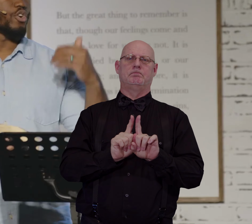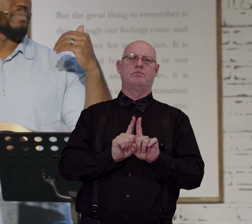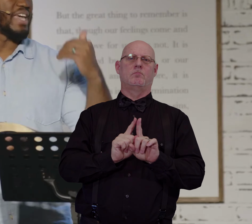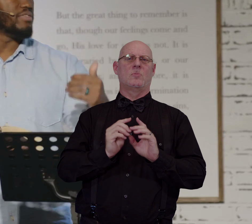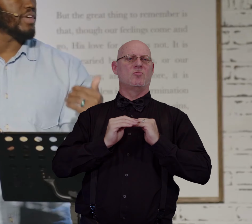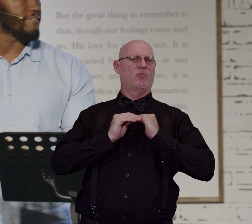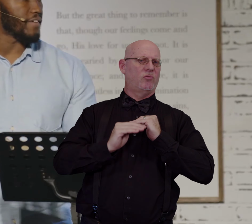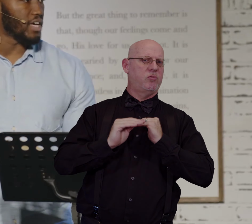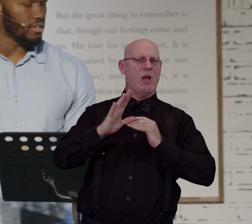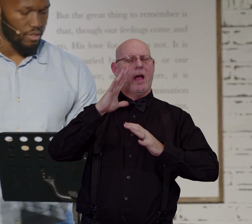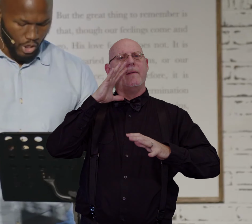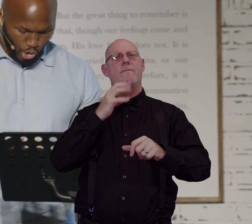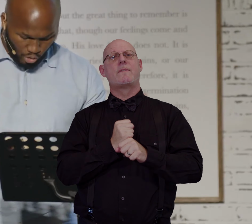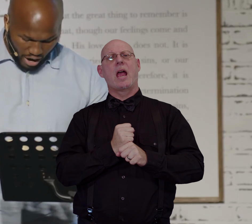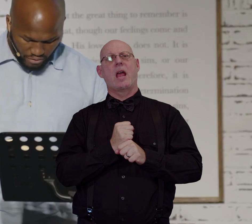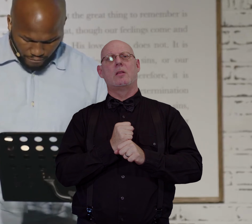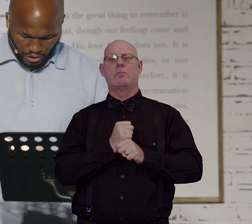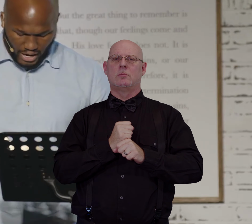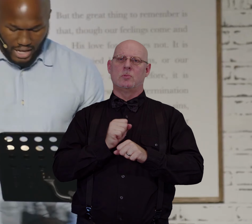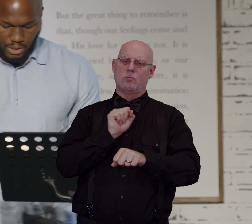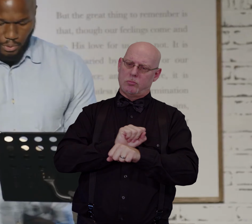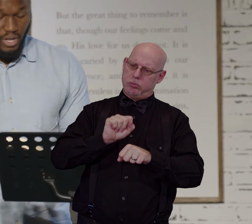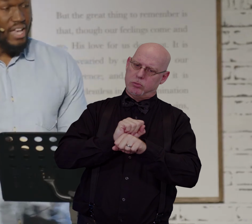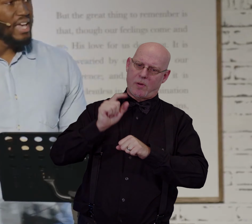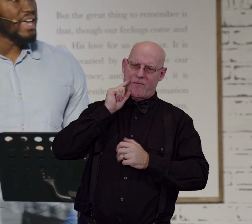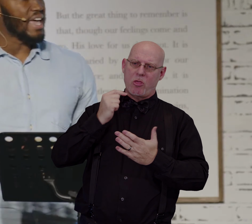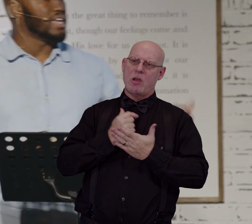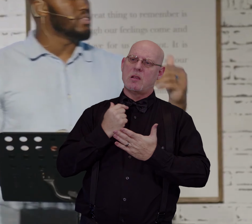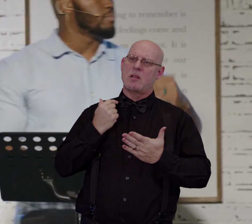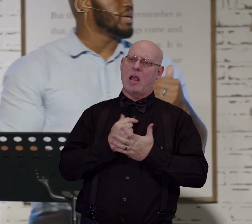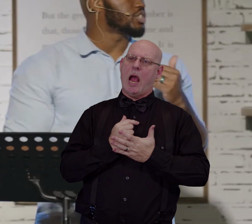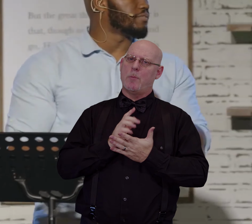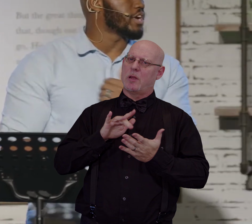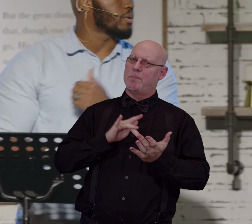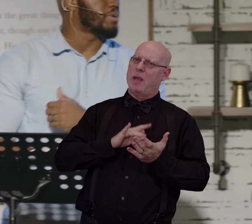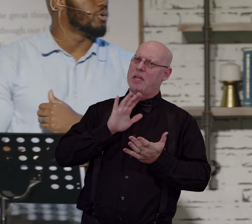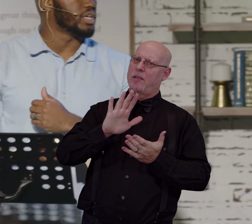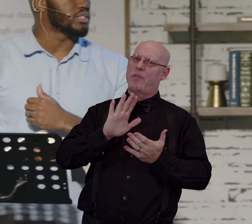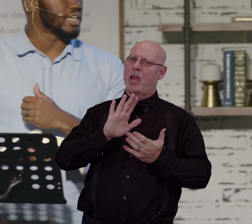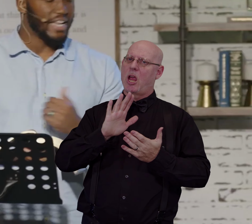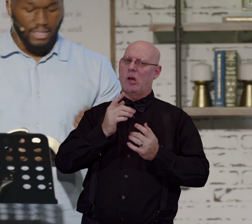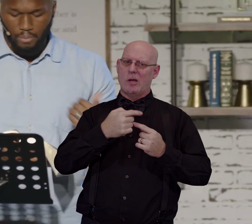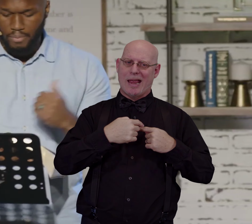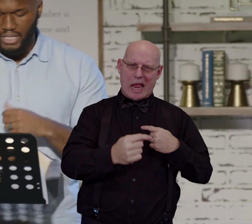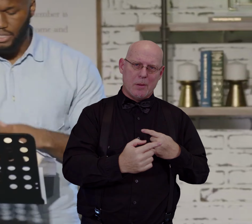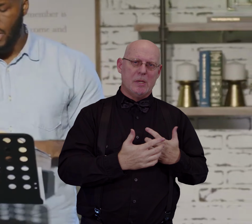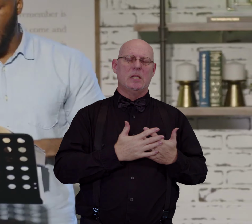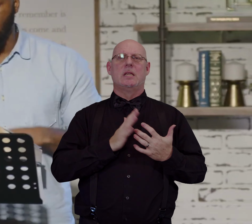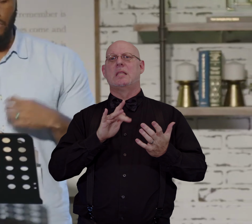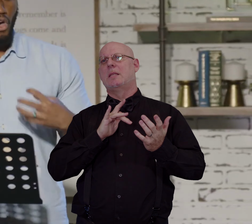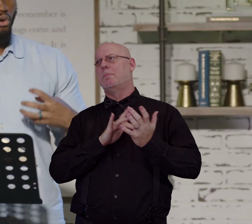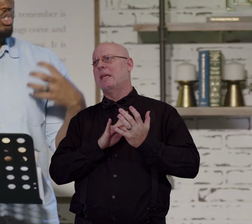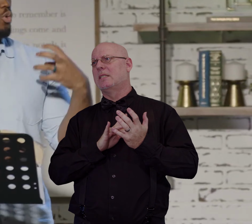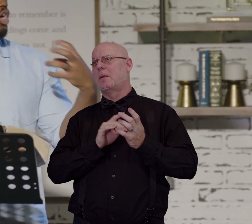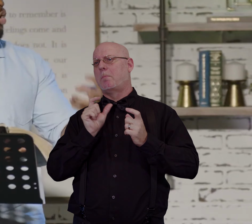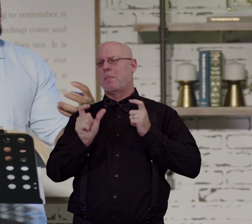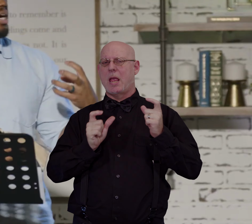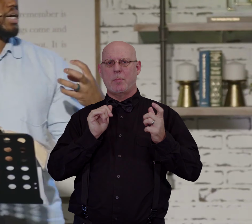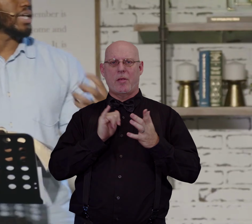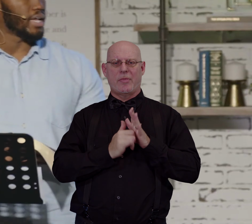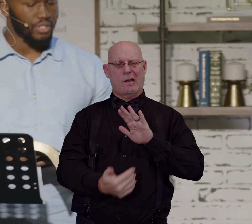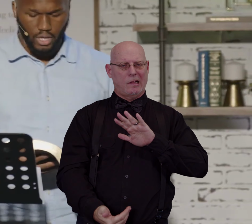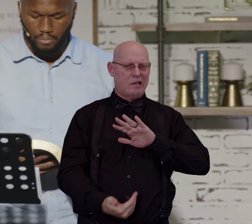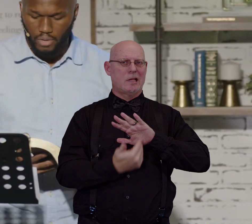stand firm in their faith, striving for the gospel in the midst of their opponents, in the midst of those who are